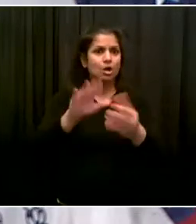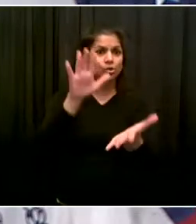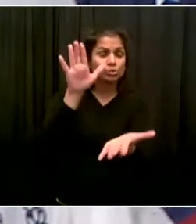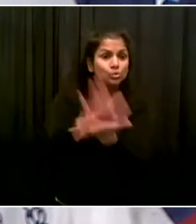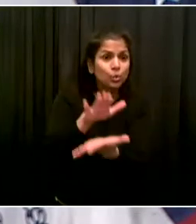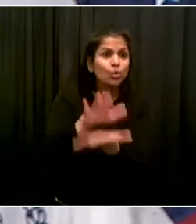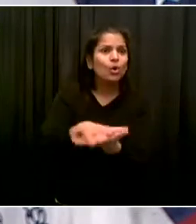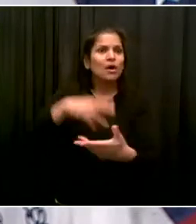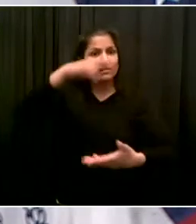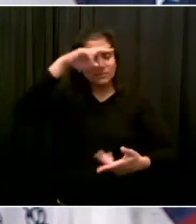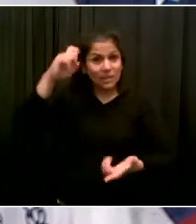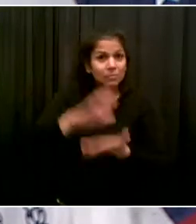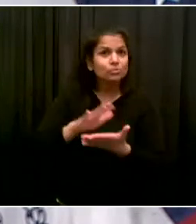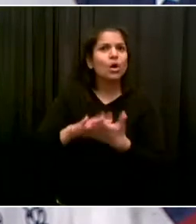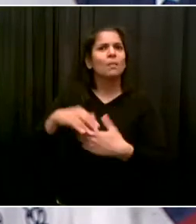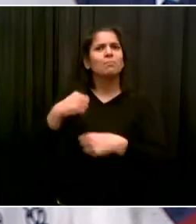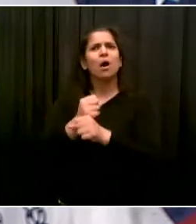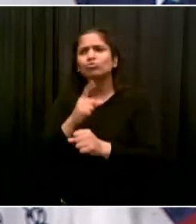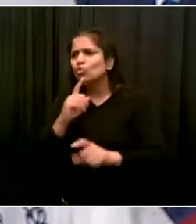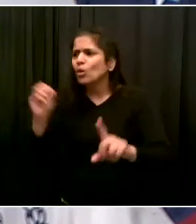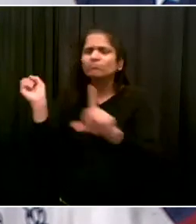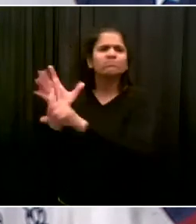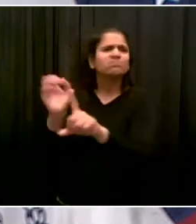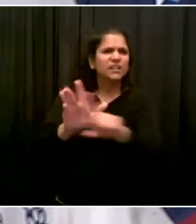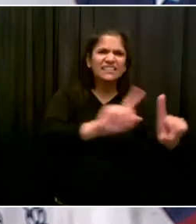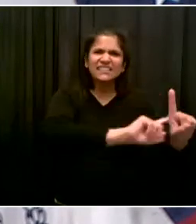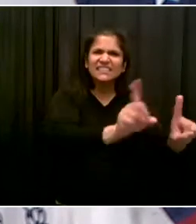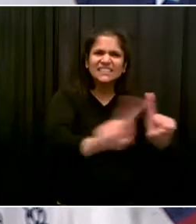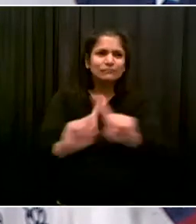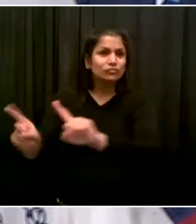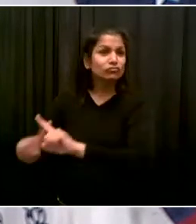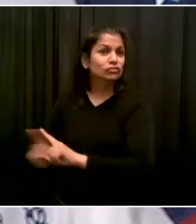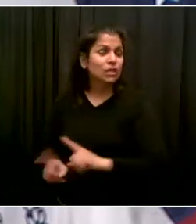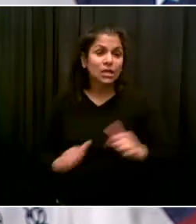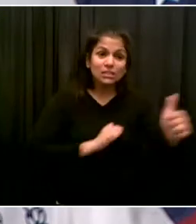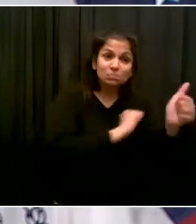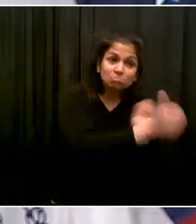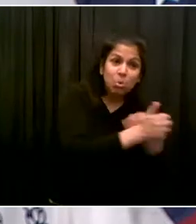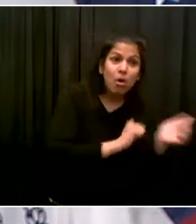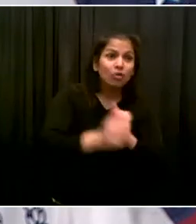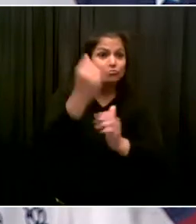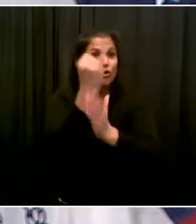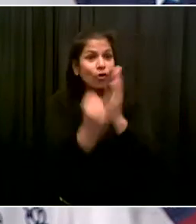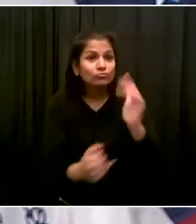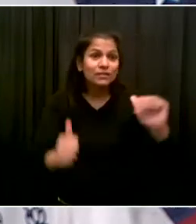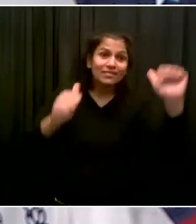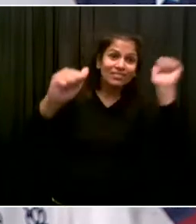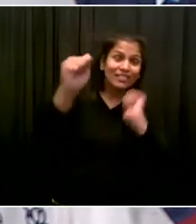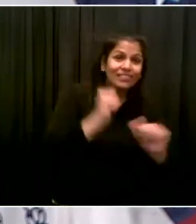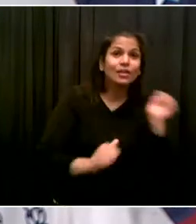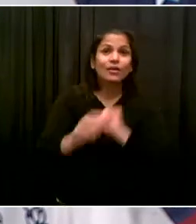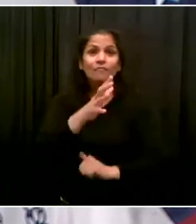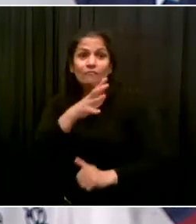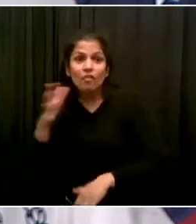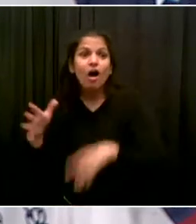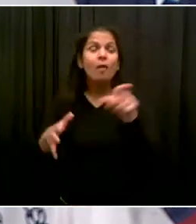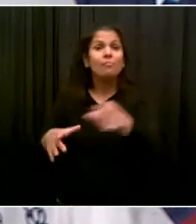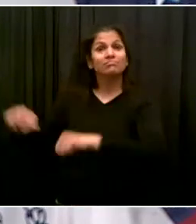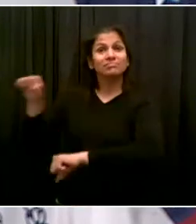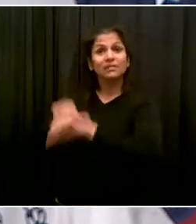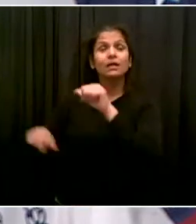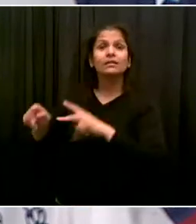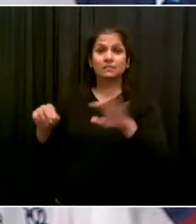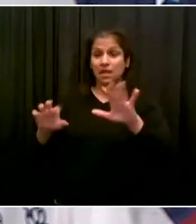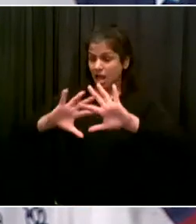our kids come back to our schools 5 days a week. This is a crucial component to making sure we build that bridge to September.